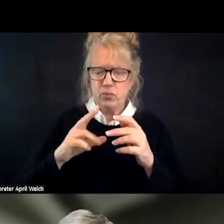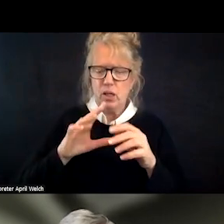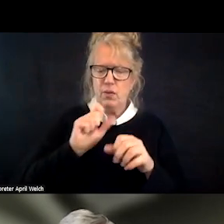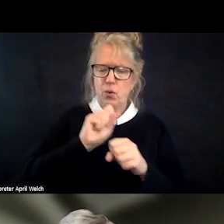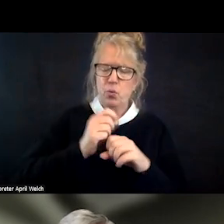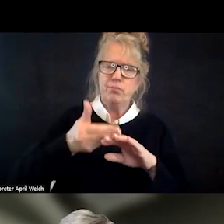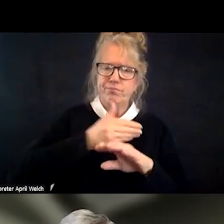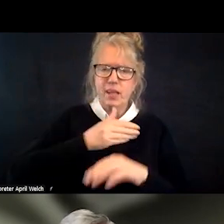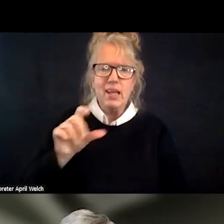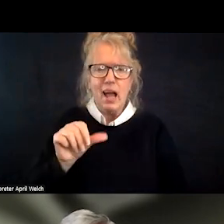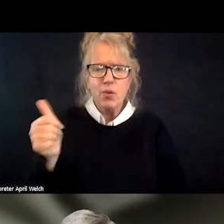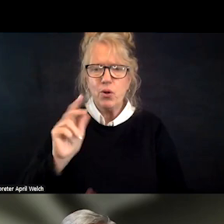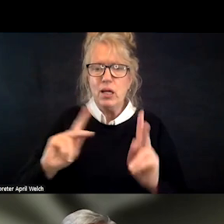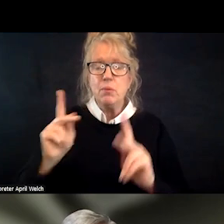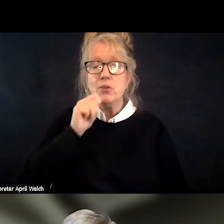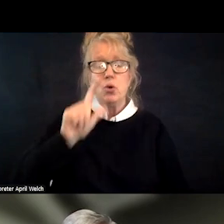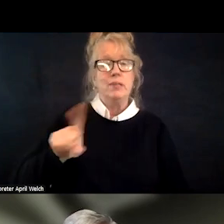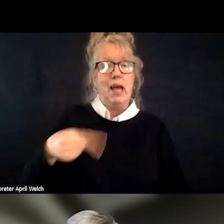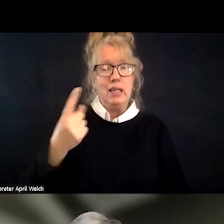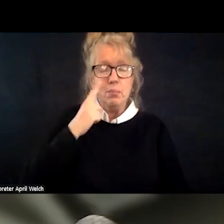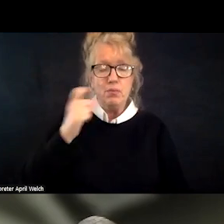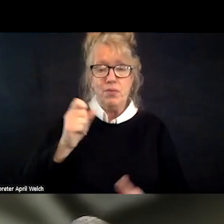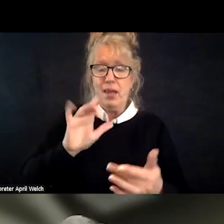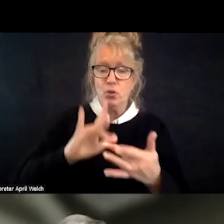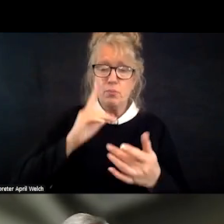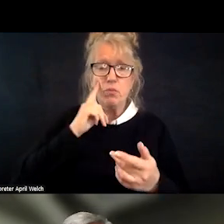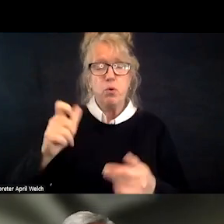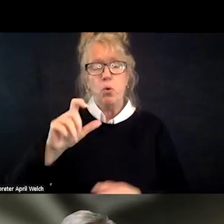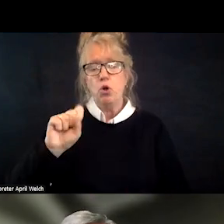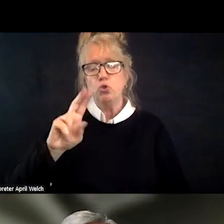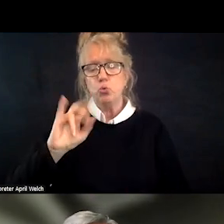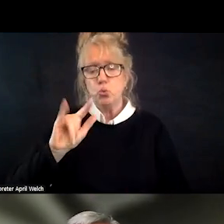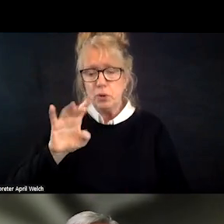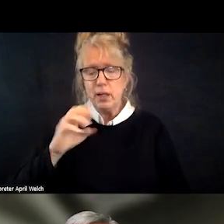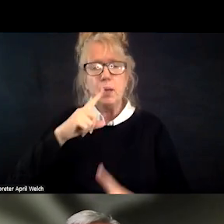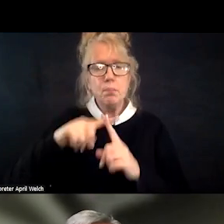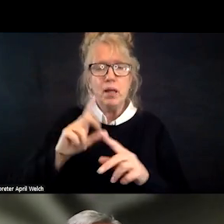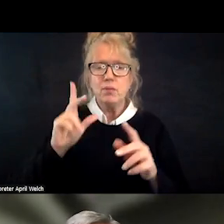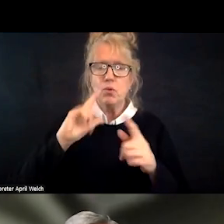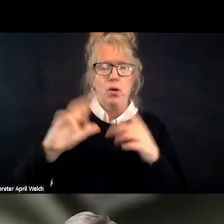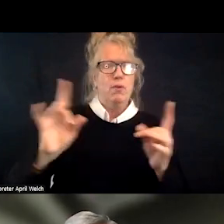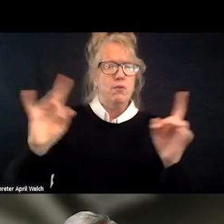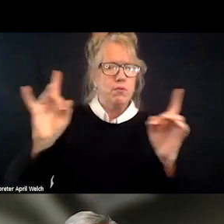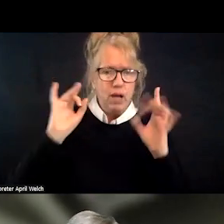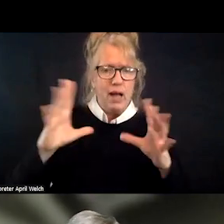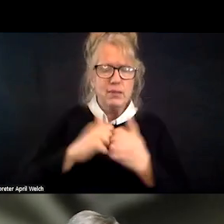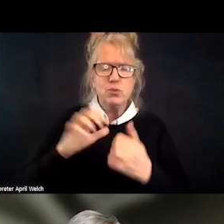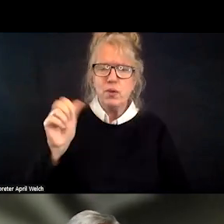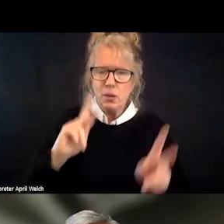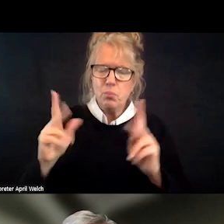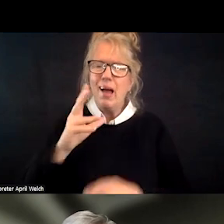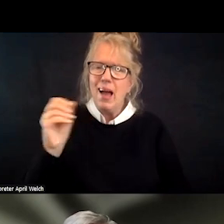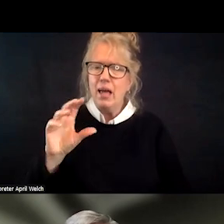and others, and that we're looking not only at contacts at risk for suicide, but also those at risk for violence toward others and